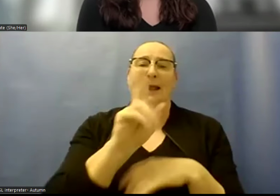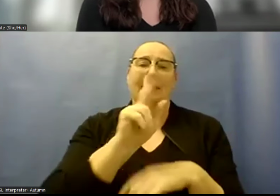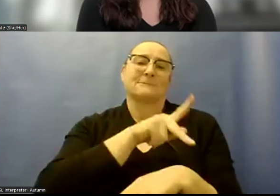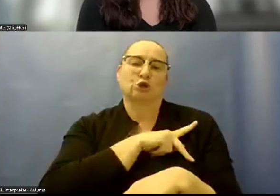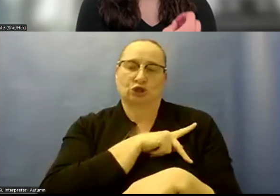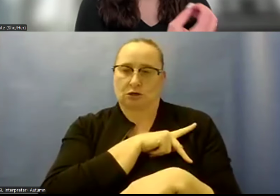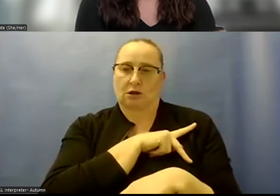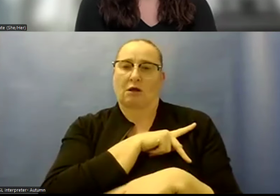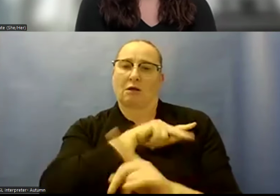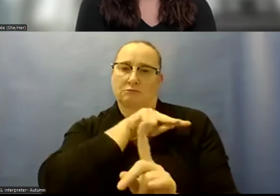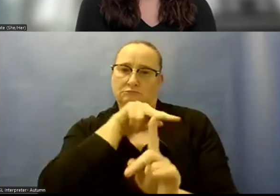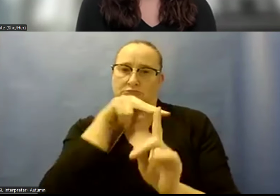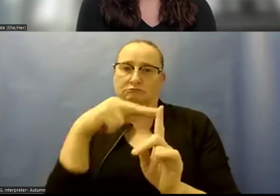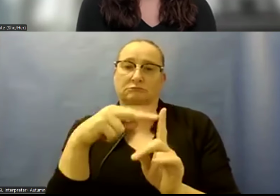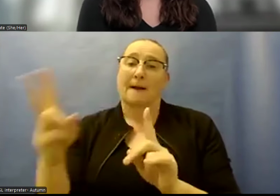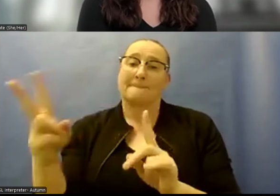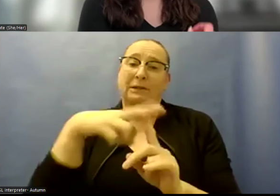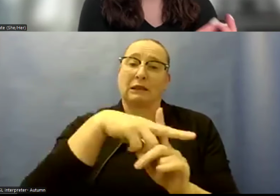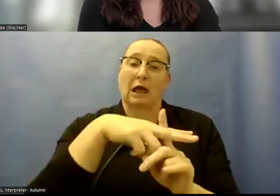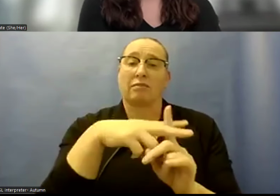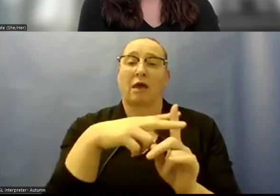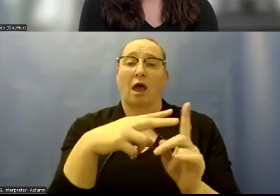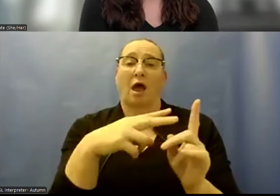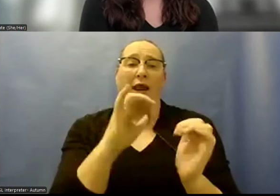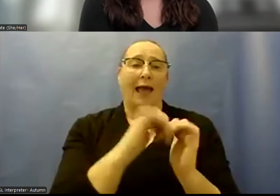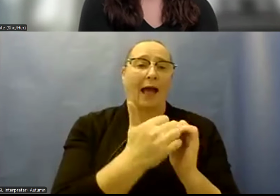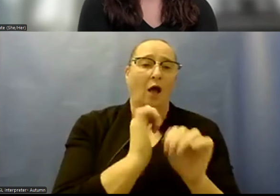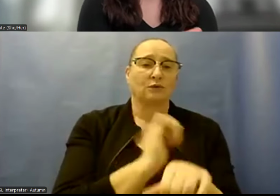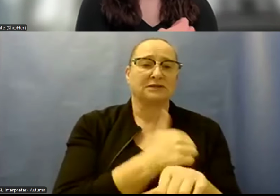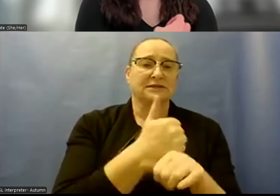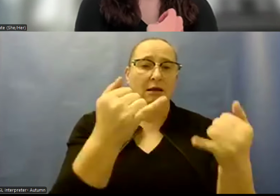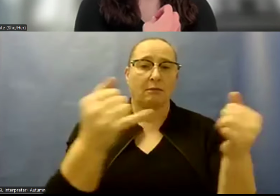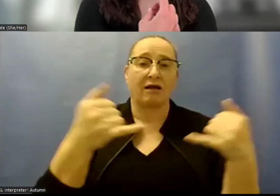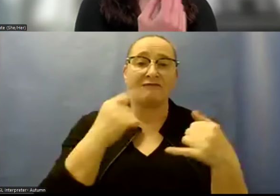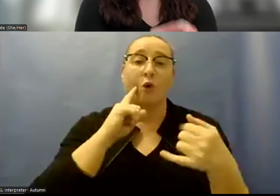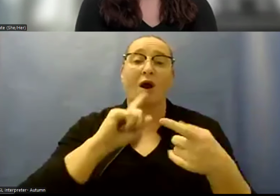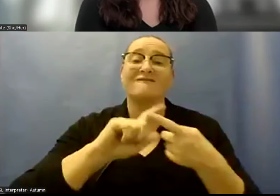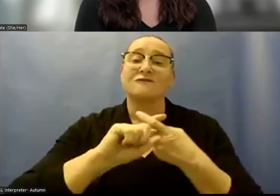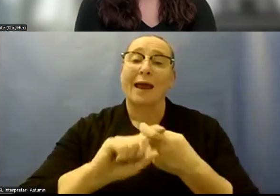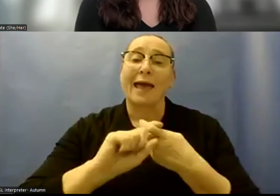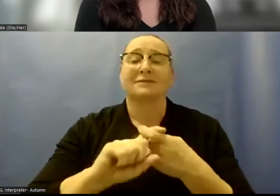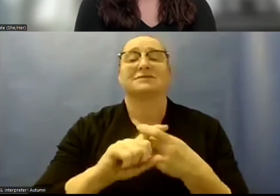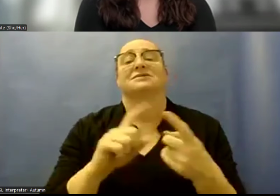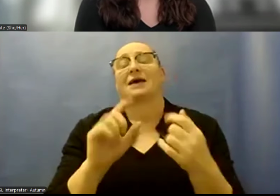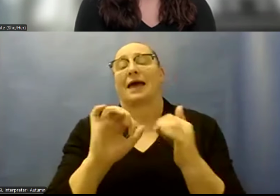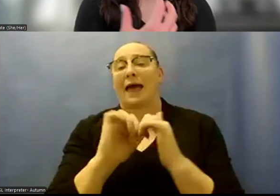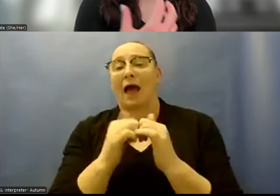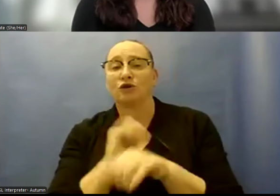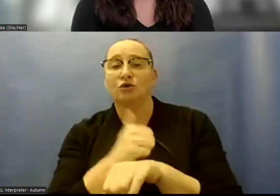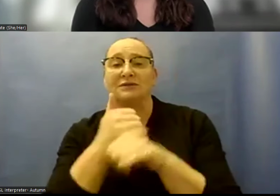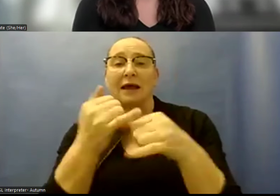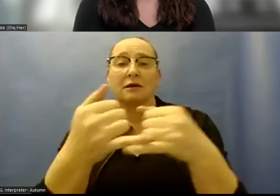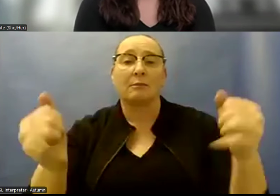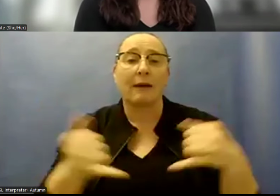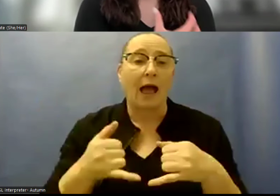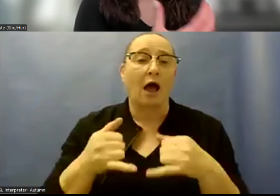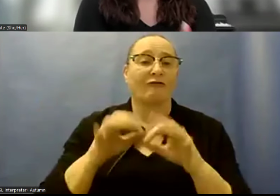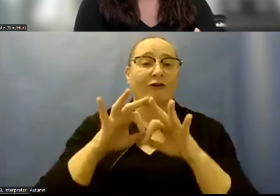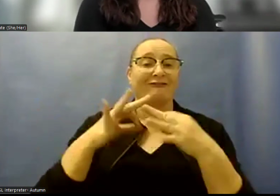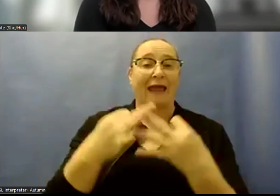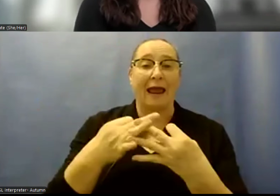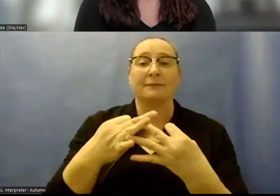way. Apply it to how do you set boundaries in friendships? How do you set boundaries around family and